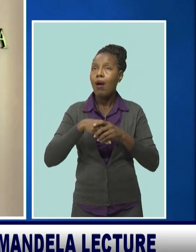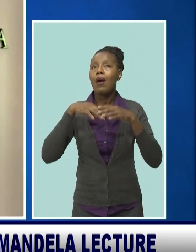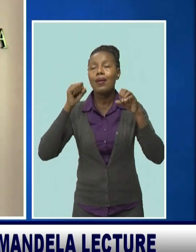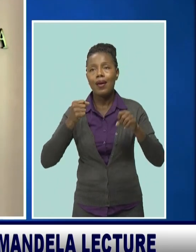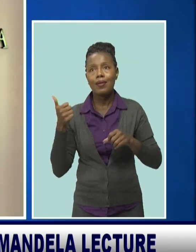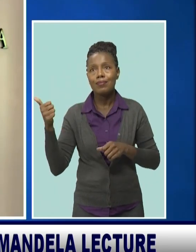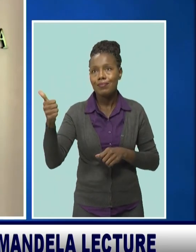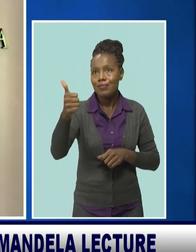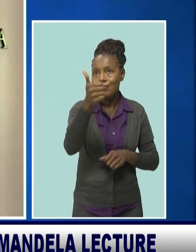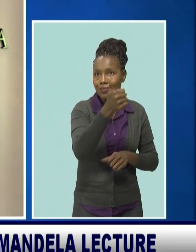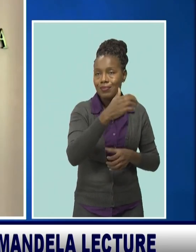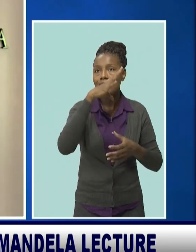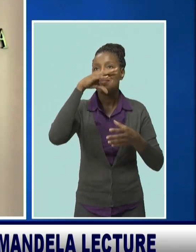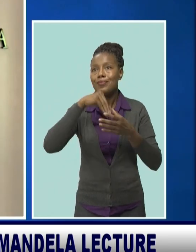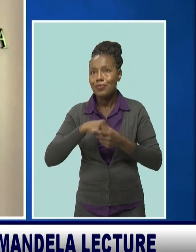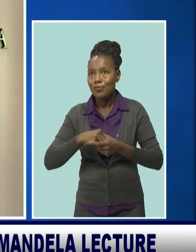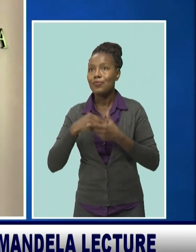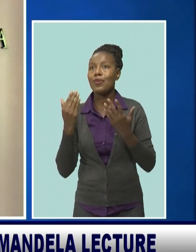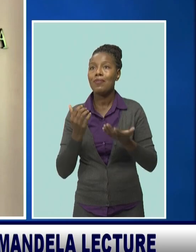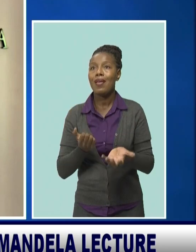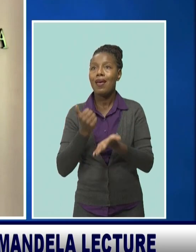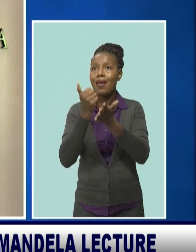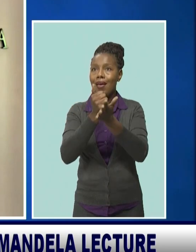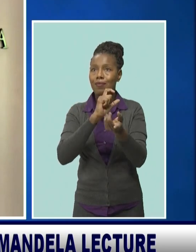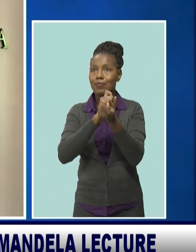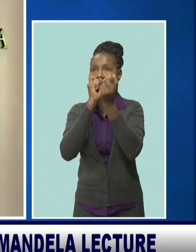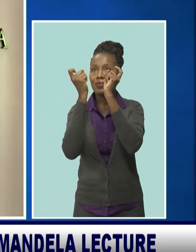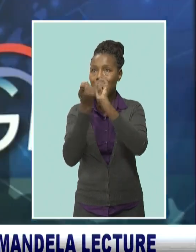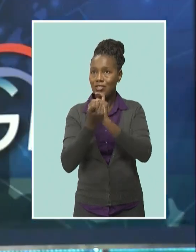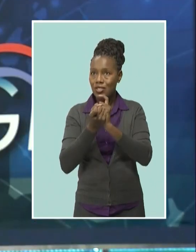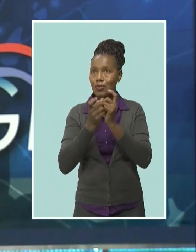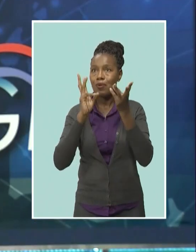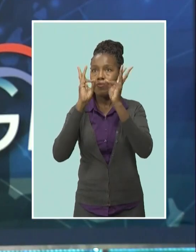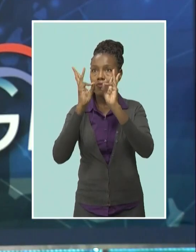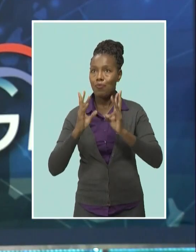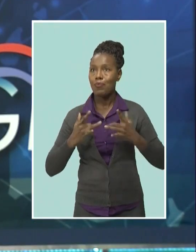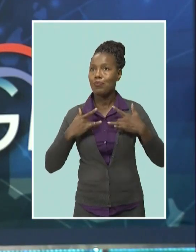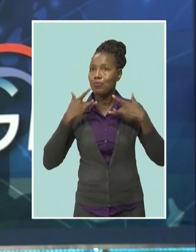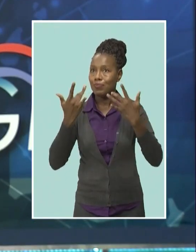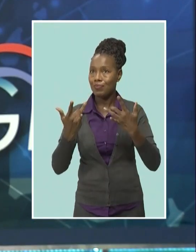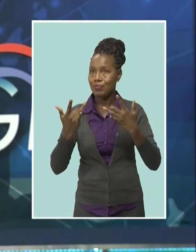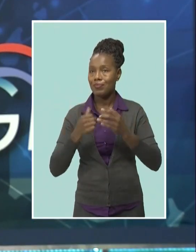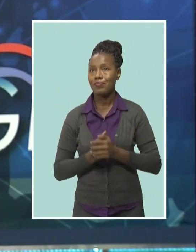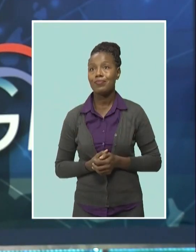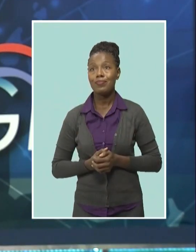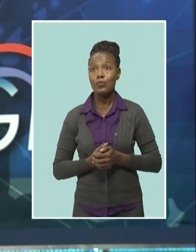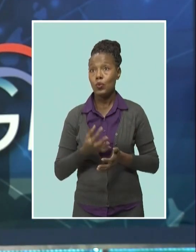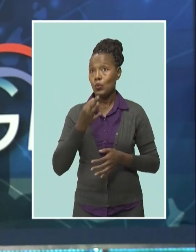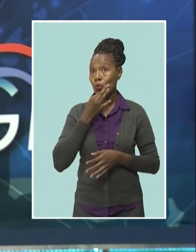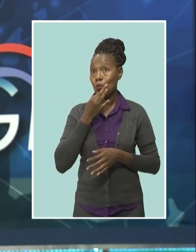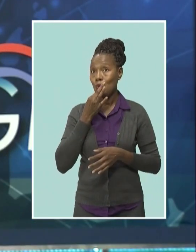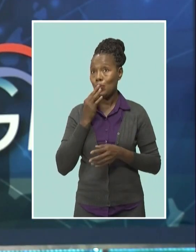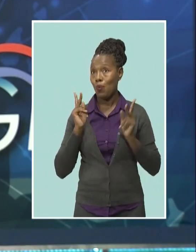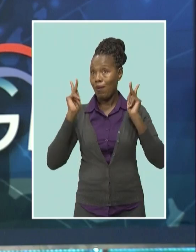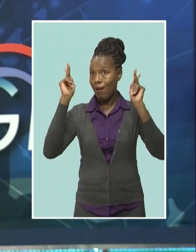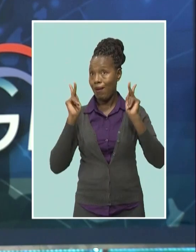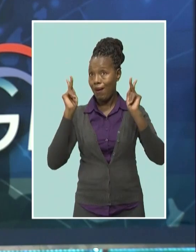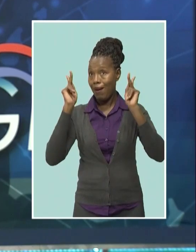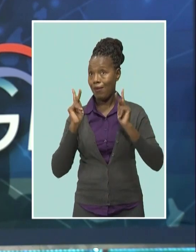in changing the debates around climate change. Coming up, big plans for a carnival in St.